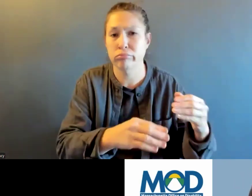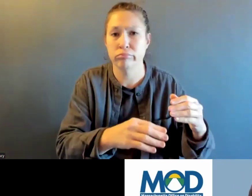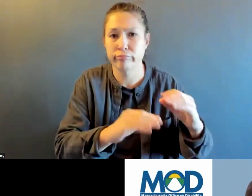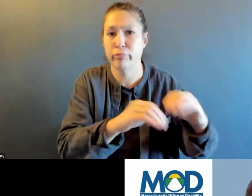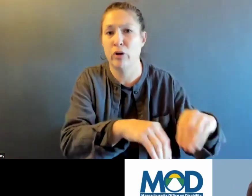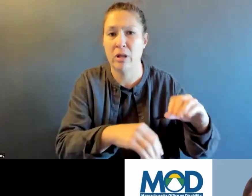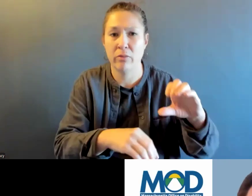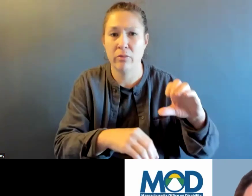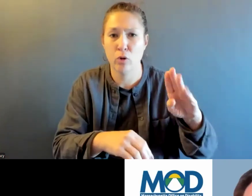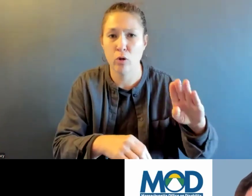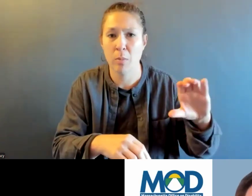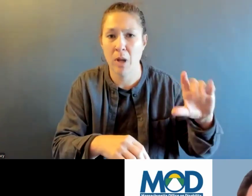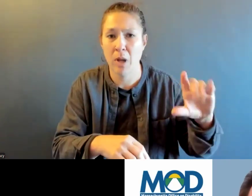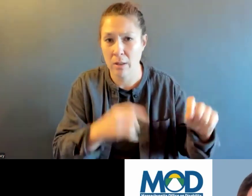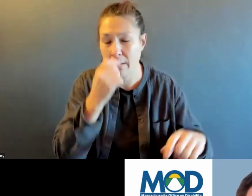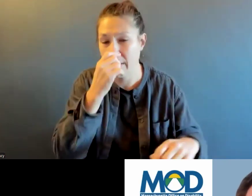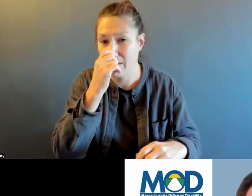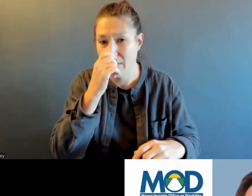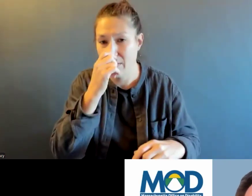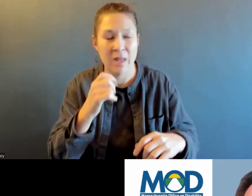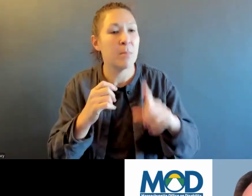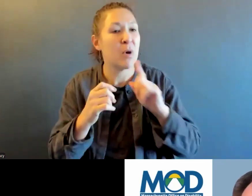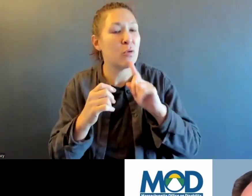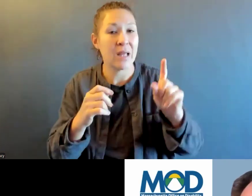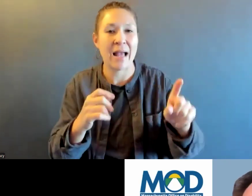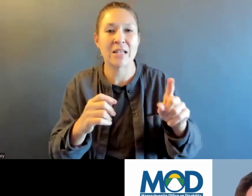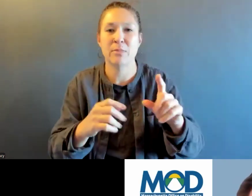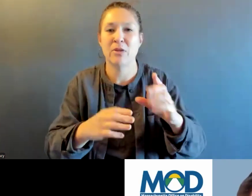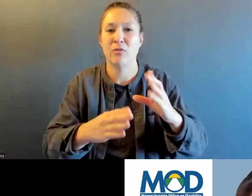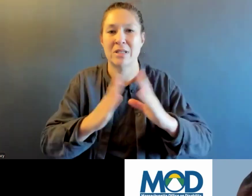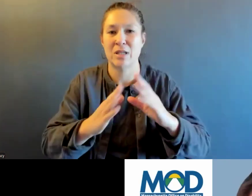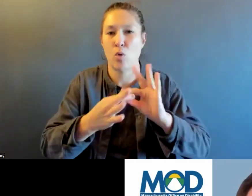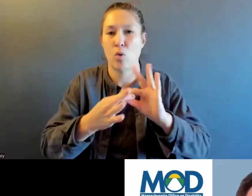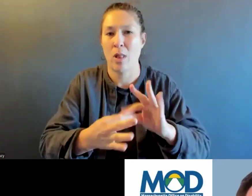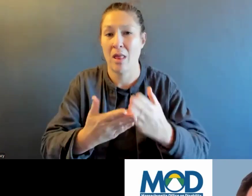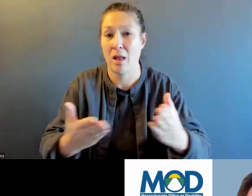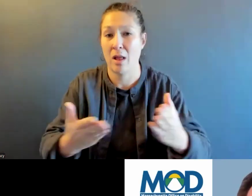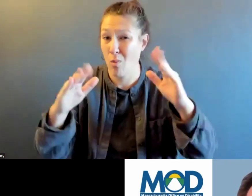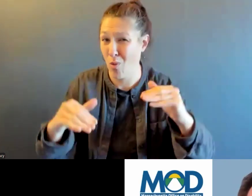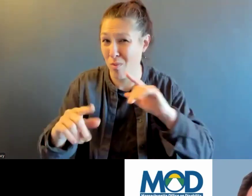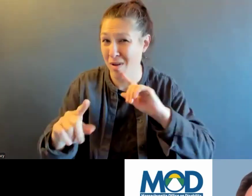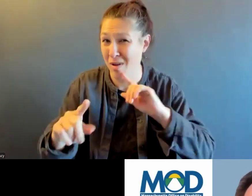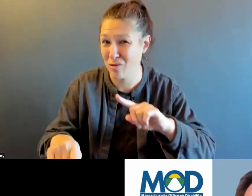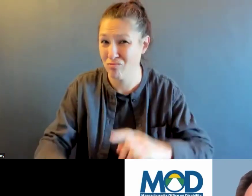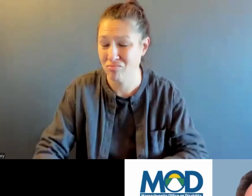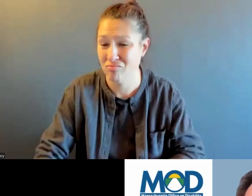of it has to be for municipal related things. And hopefully that answers your question.